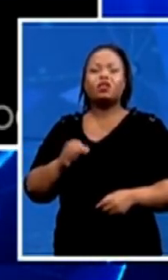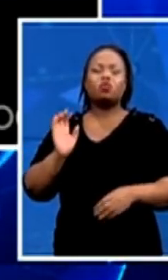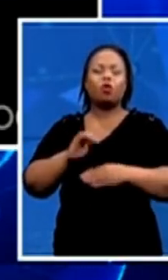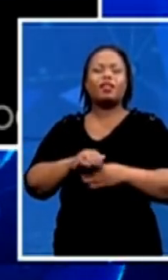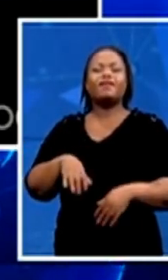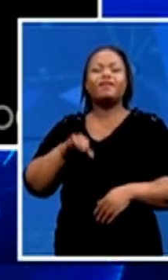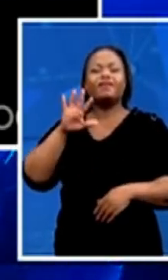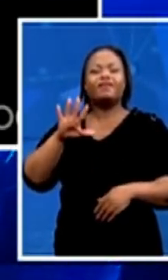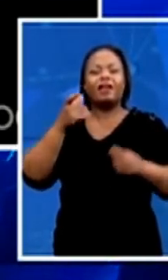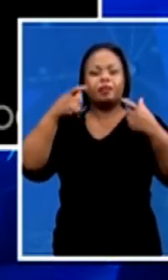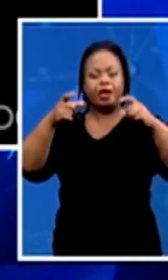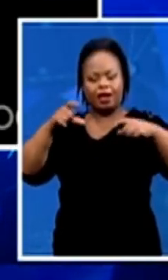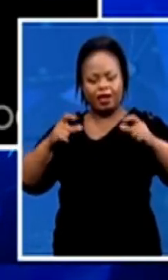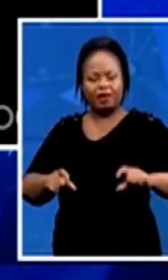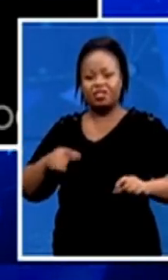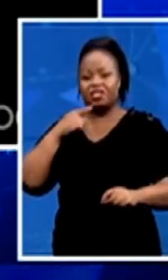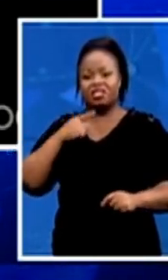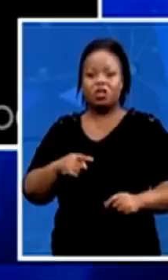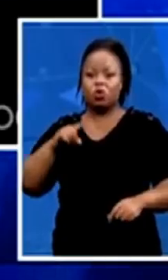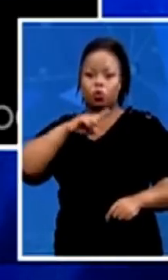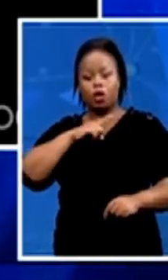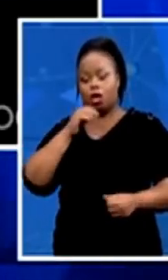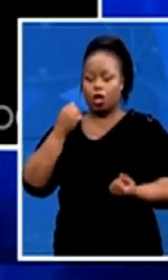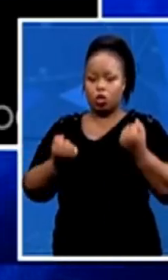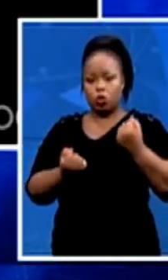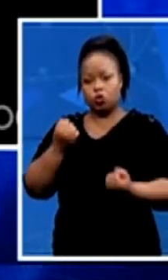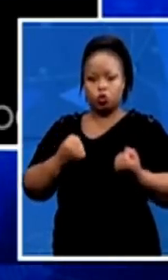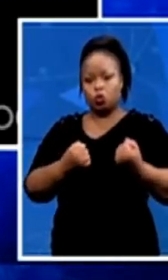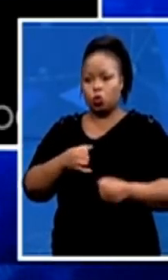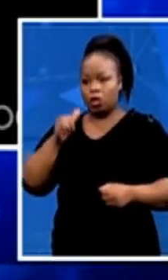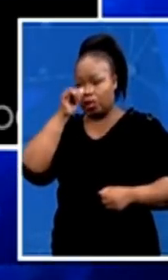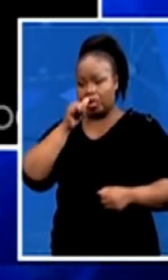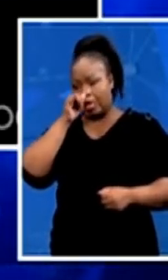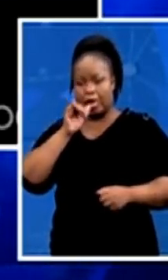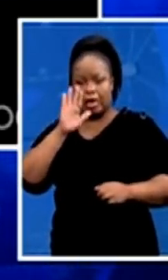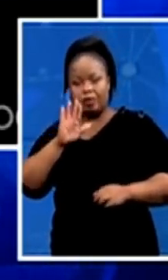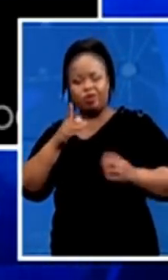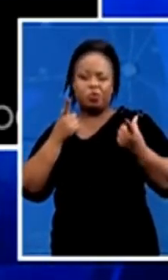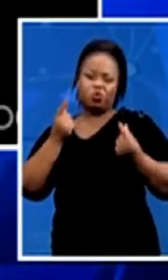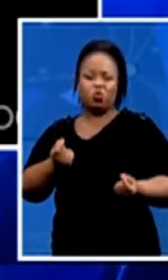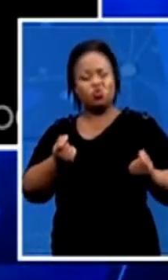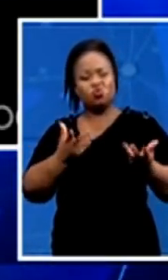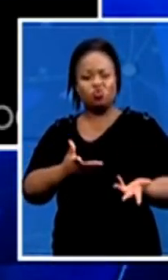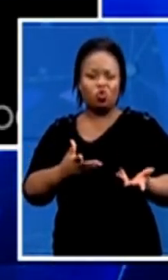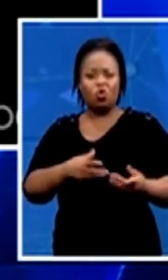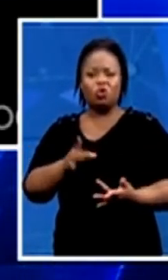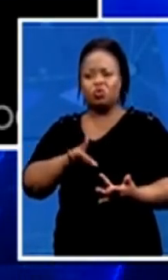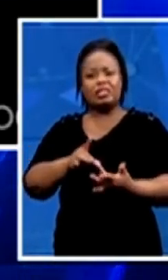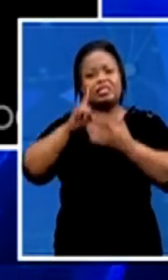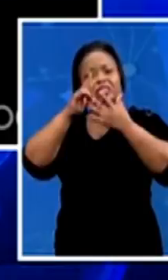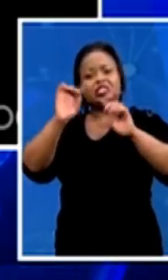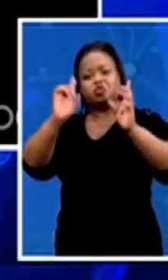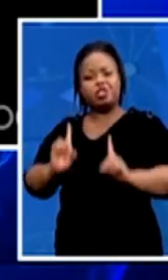this case unique and extreme and so on and unprecedented are the attacks that